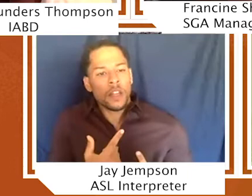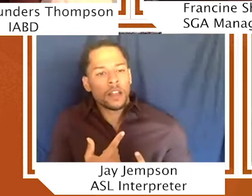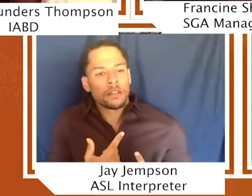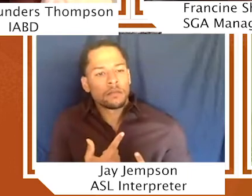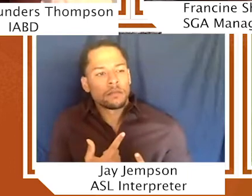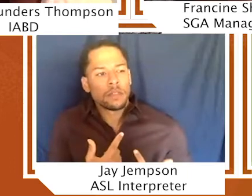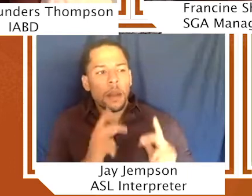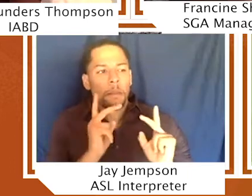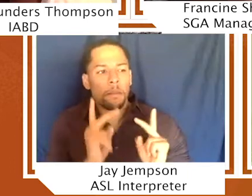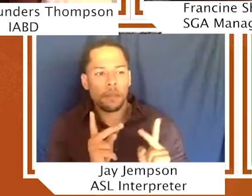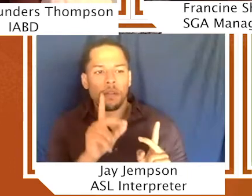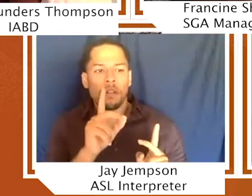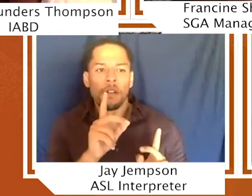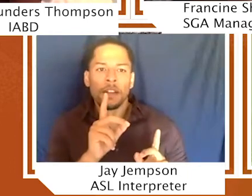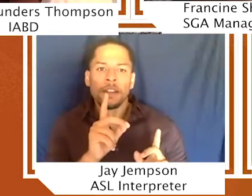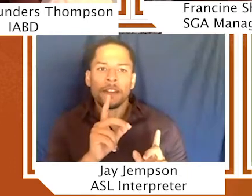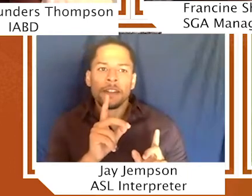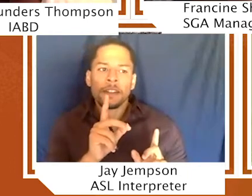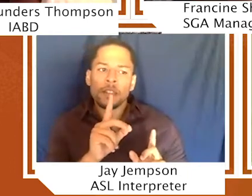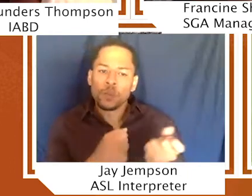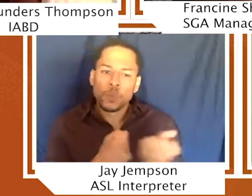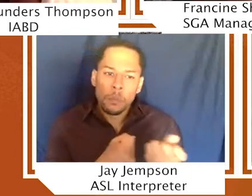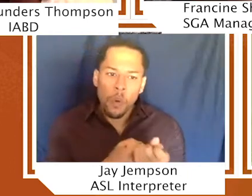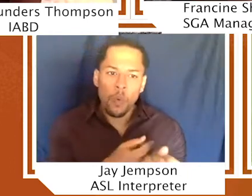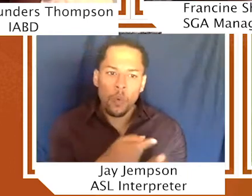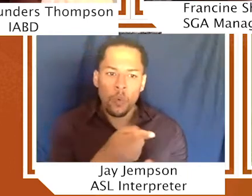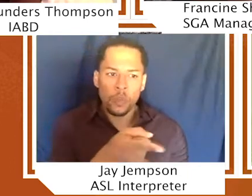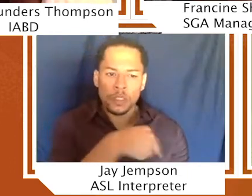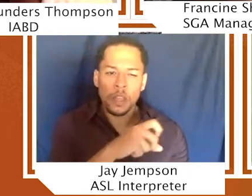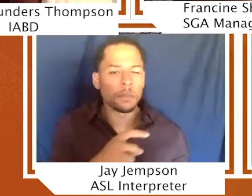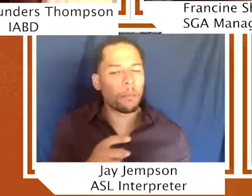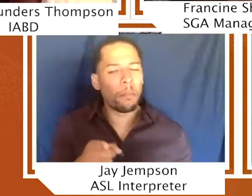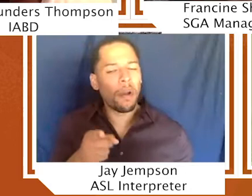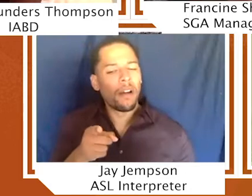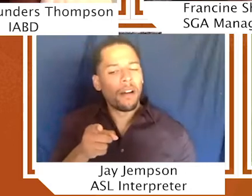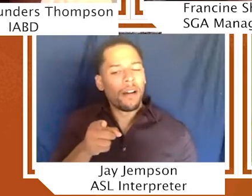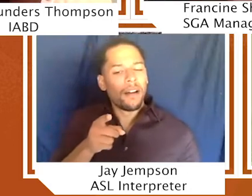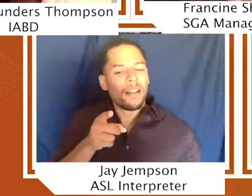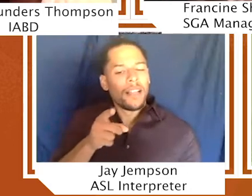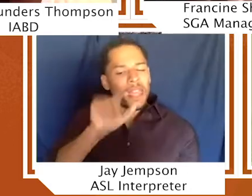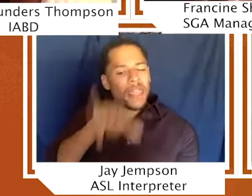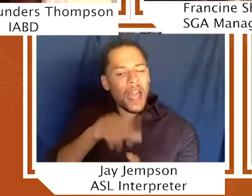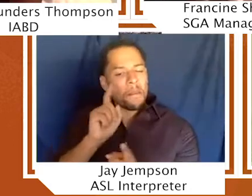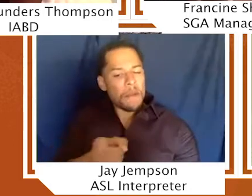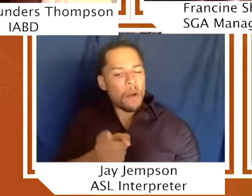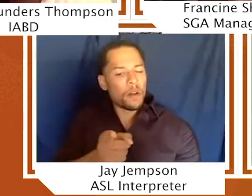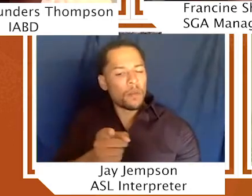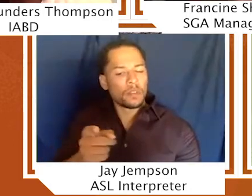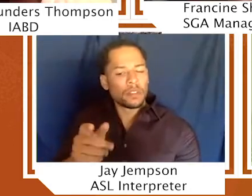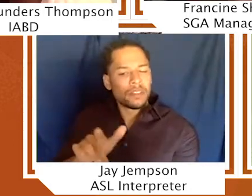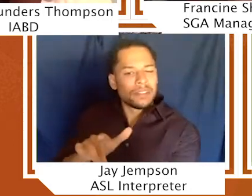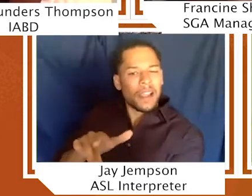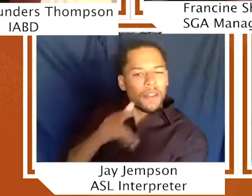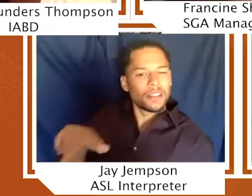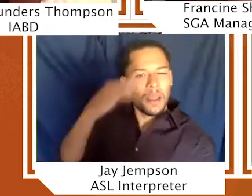some point, it's like, really? Usury. Who are you talking to? How are you trying to, what are you all